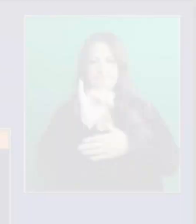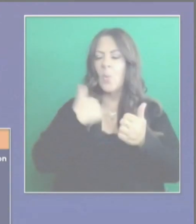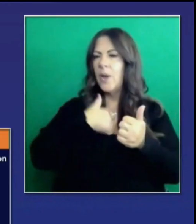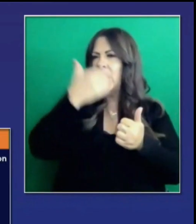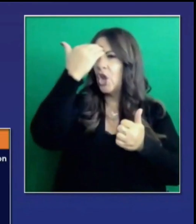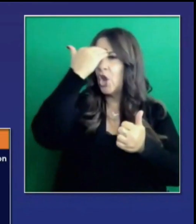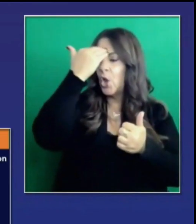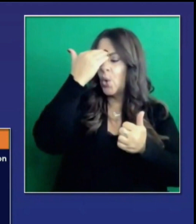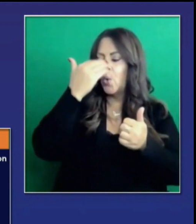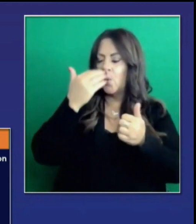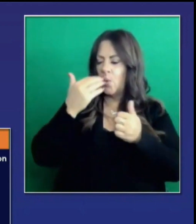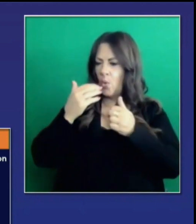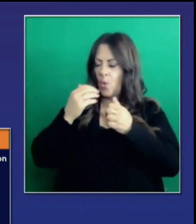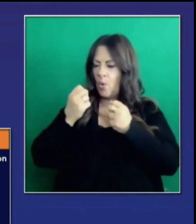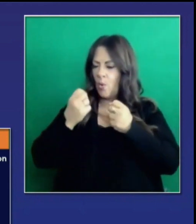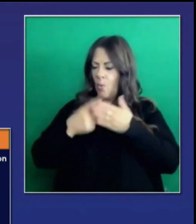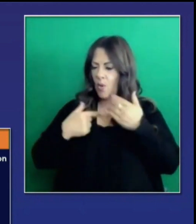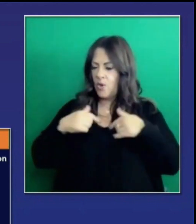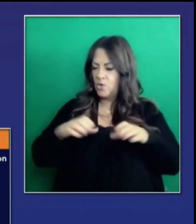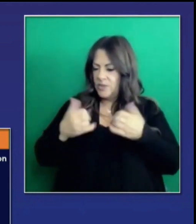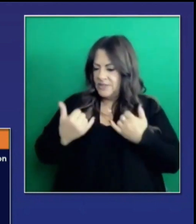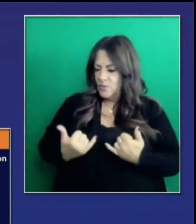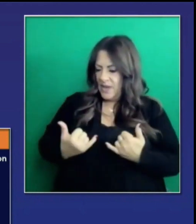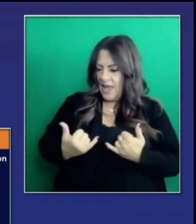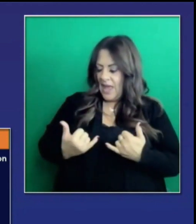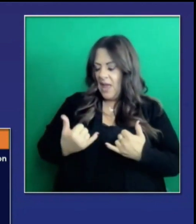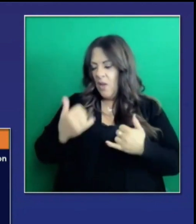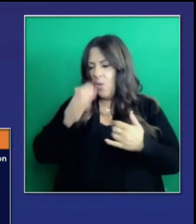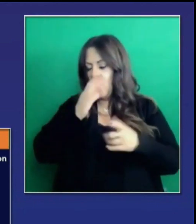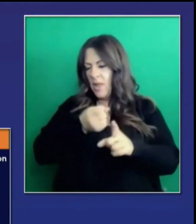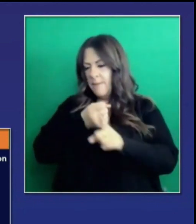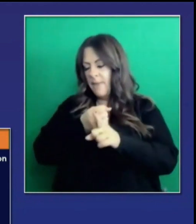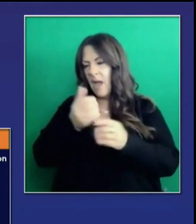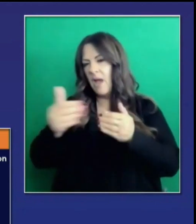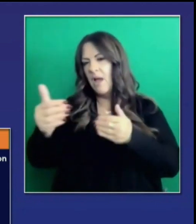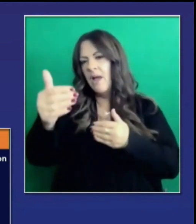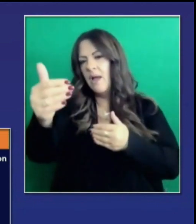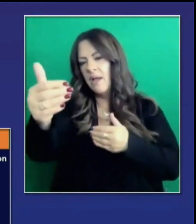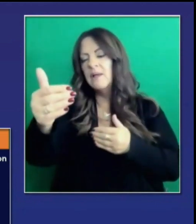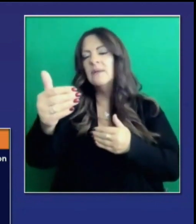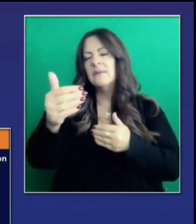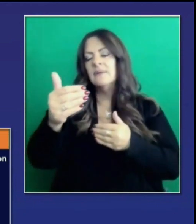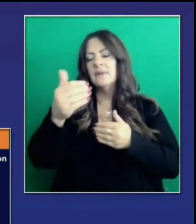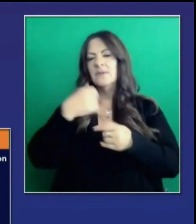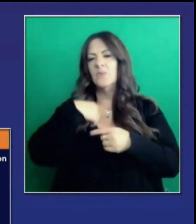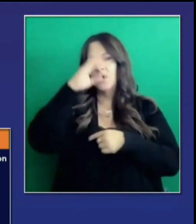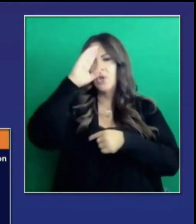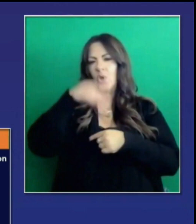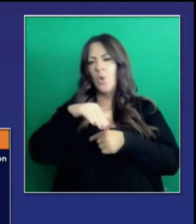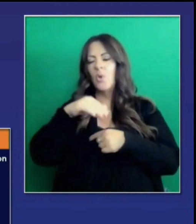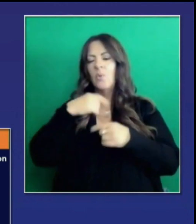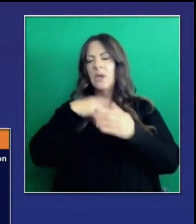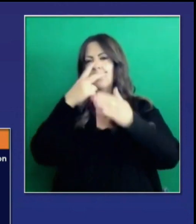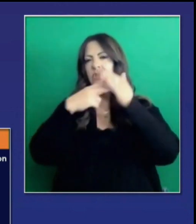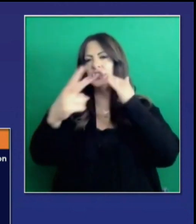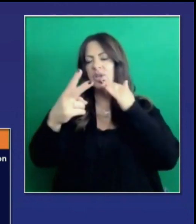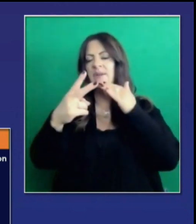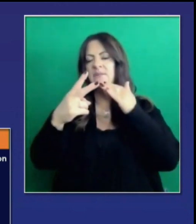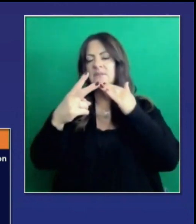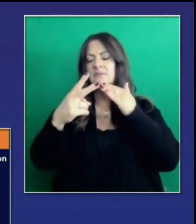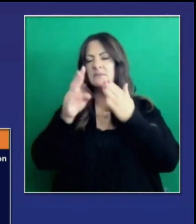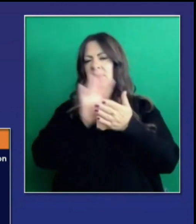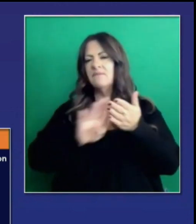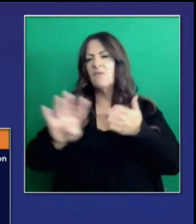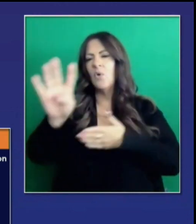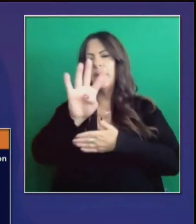to emerge from the most dangerous surge of this pandemic yet, which is the light at the end of the tunnel we've been